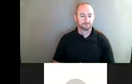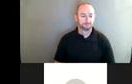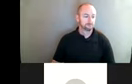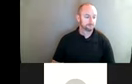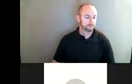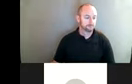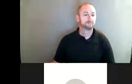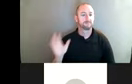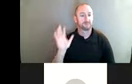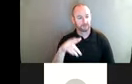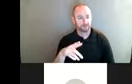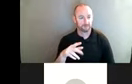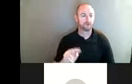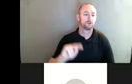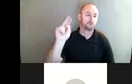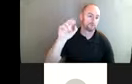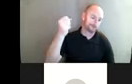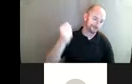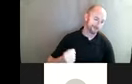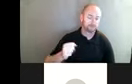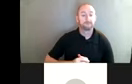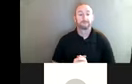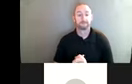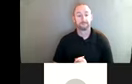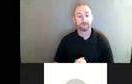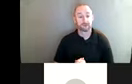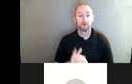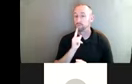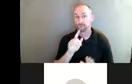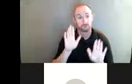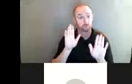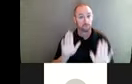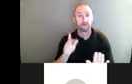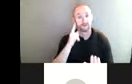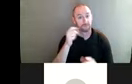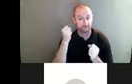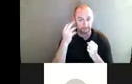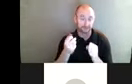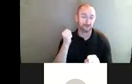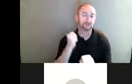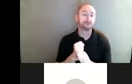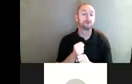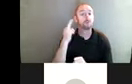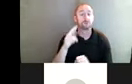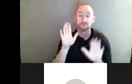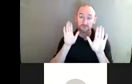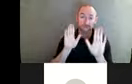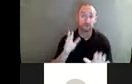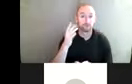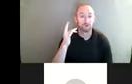And here we have it, North Zone and South Zone. And actually this worked great for many decades. And the reason it worked great is